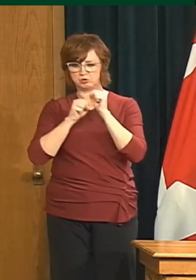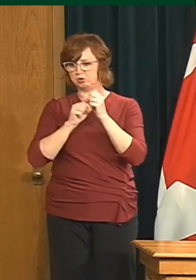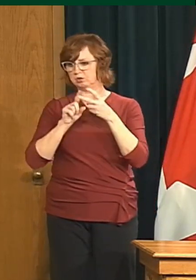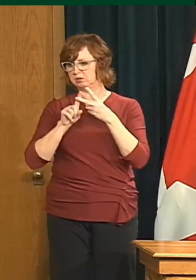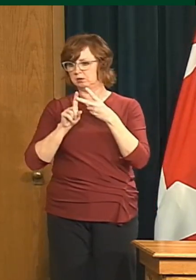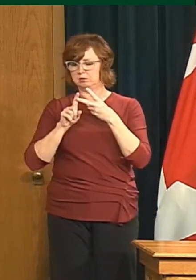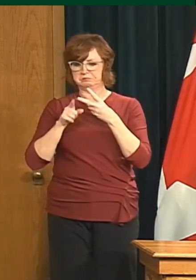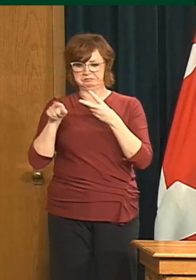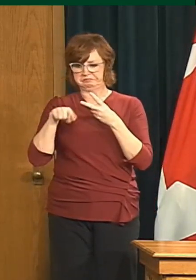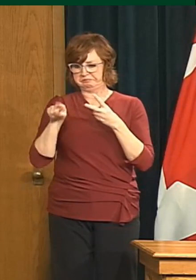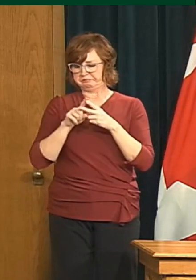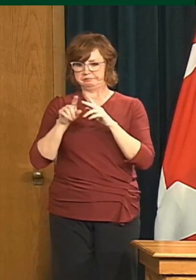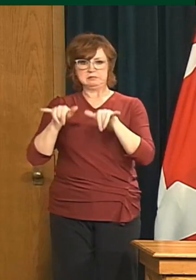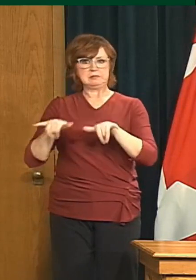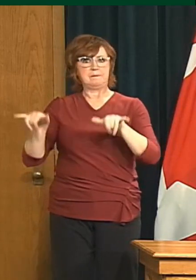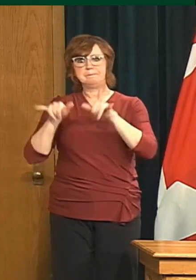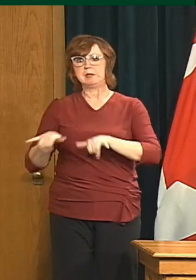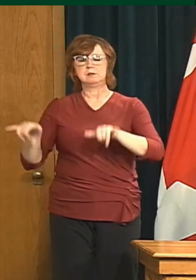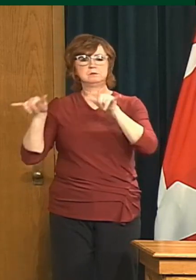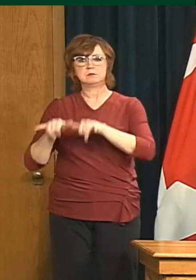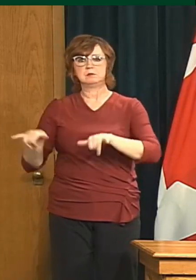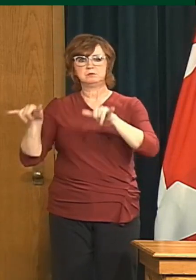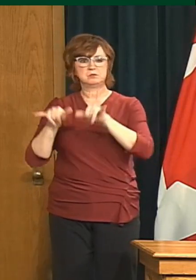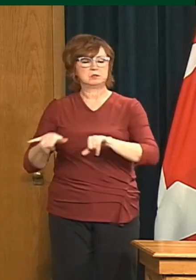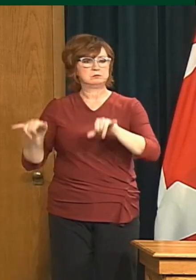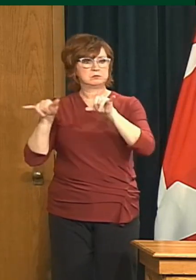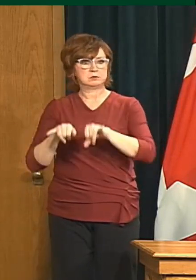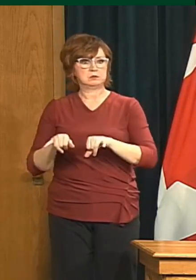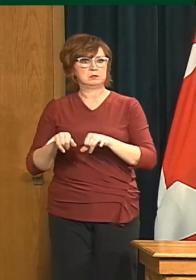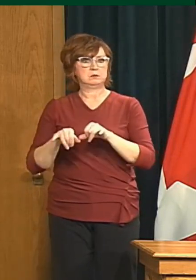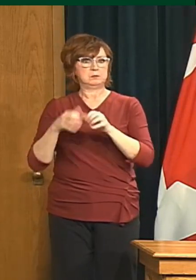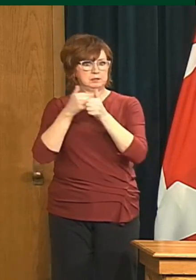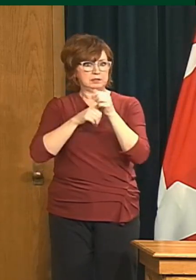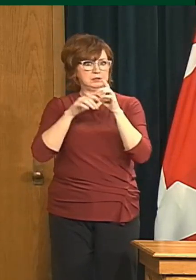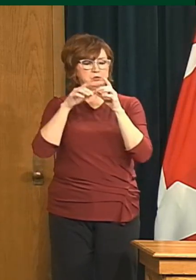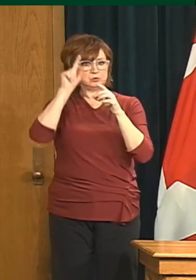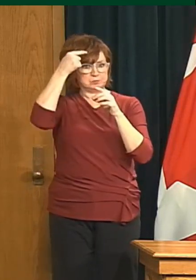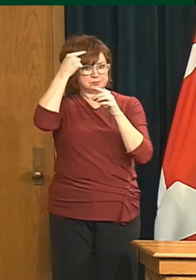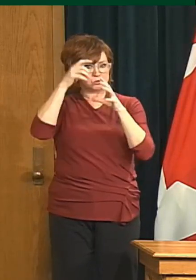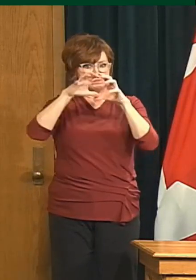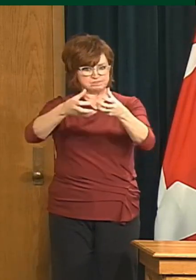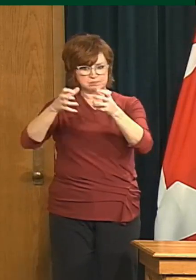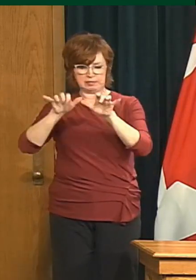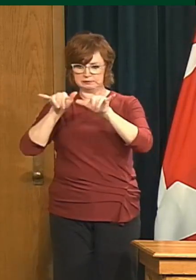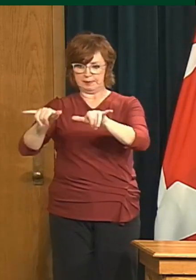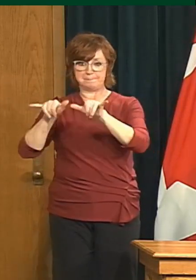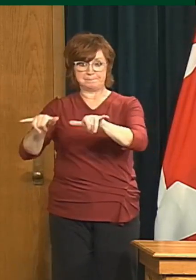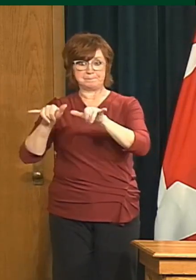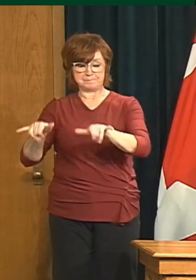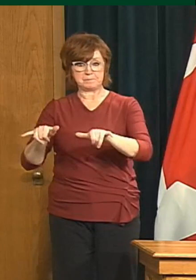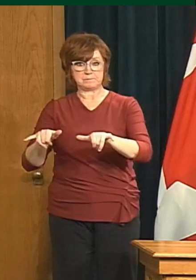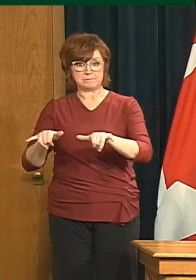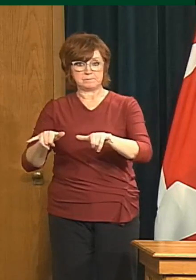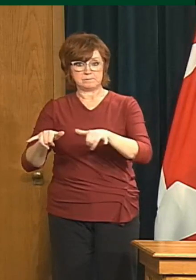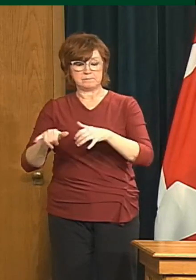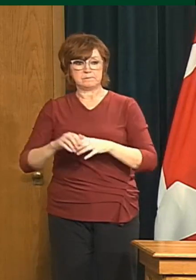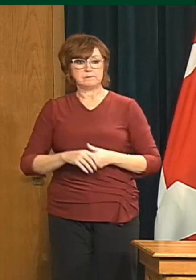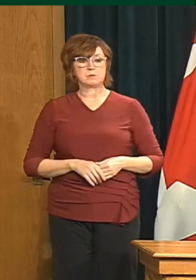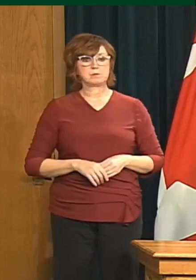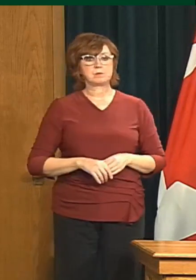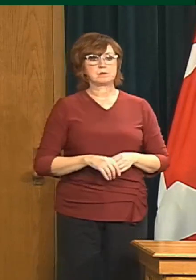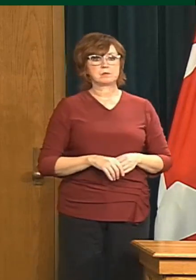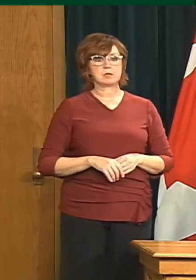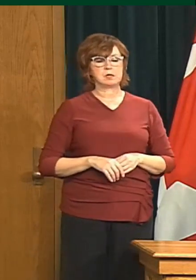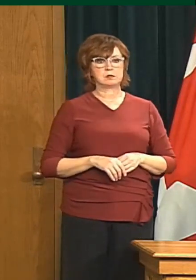existing expenditures in our line ministries, quite frankly, the revenues coming in